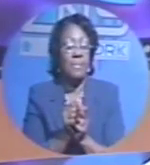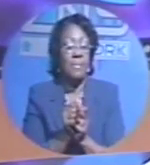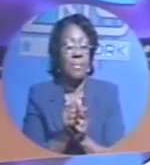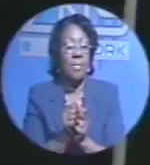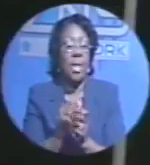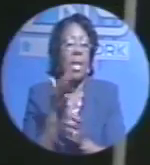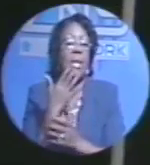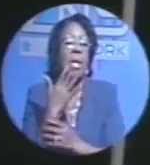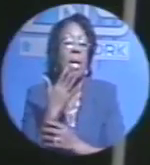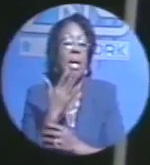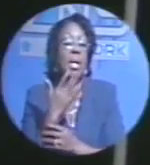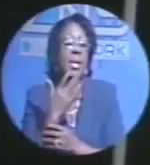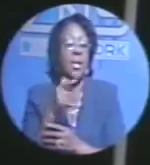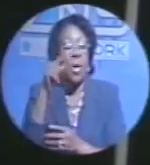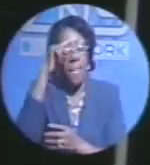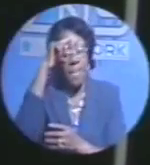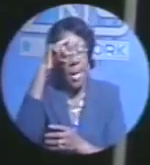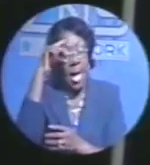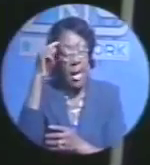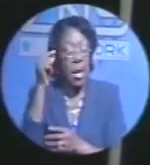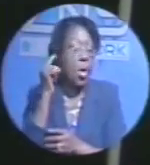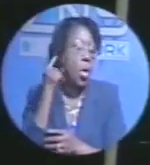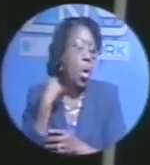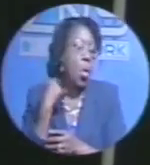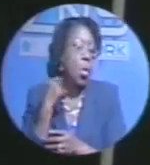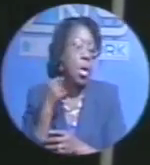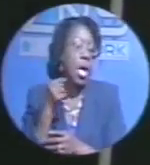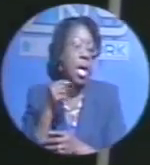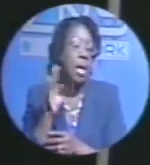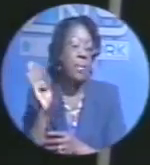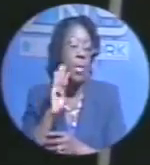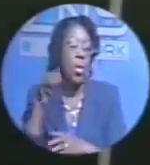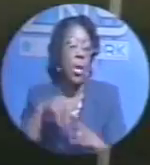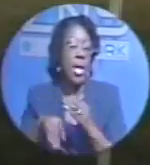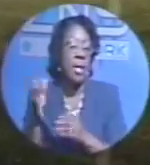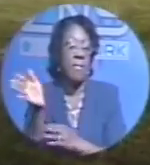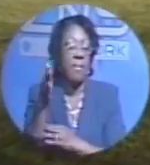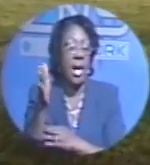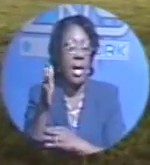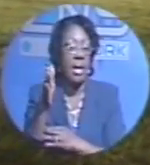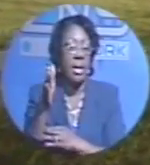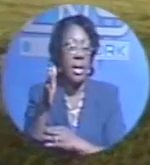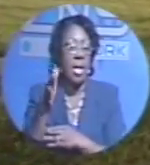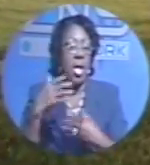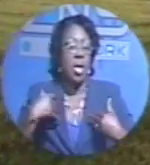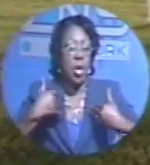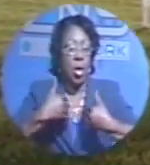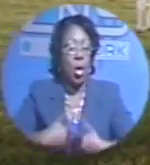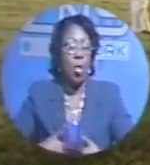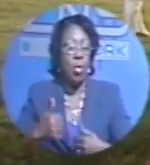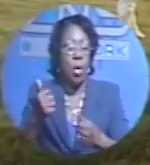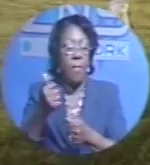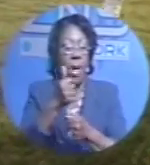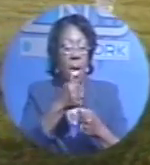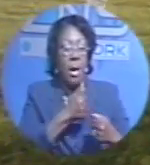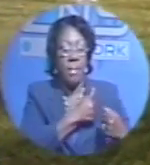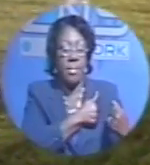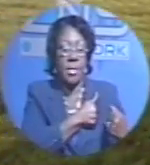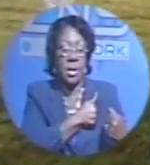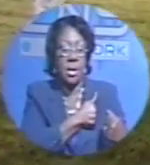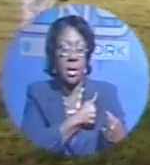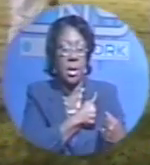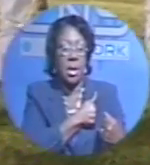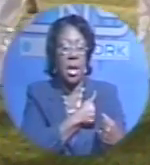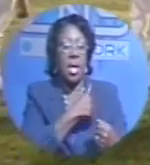The colors of black, gold, and aqua in the Bahamian flag, the coat of arms, the pink flamingo, the blue marlin, the